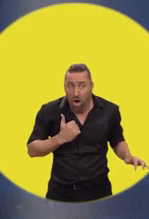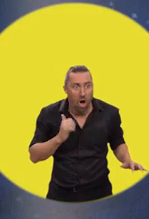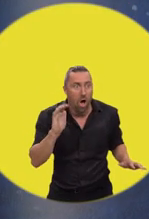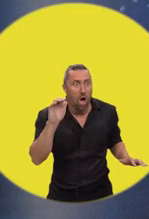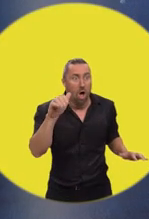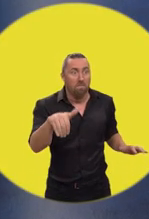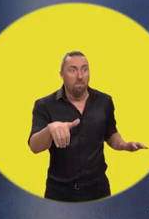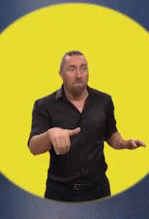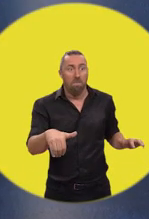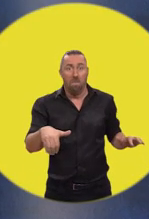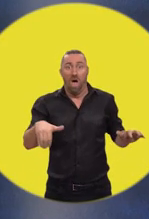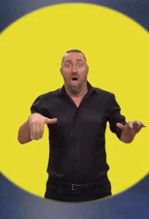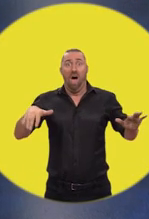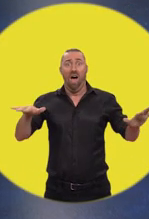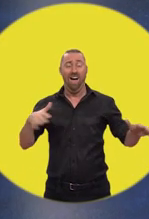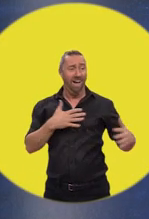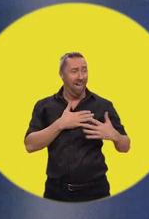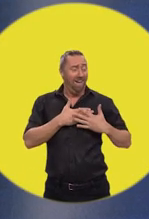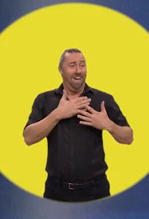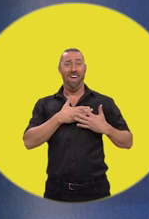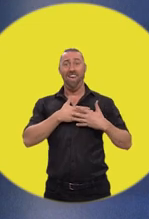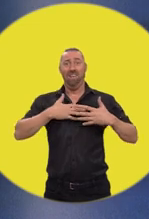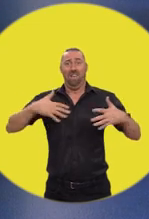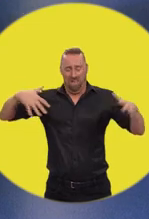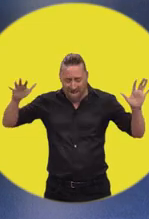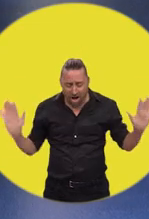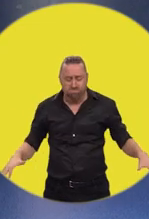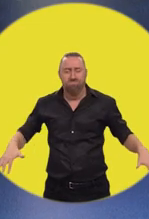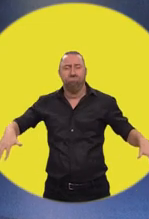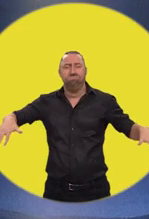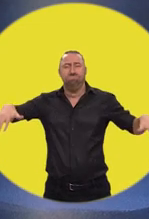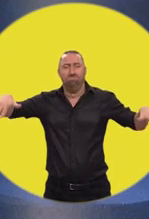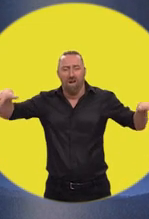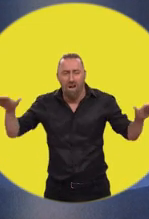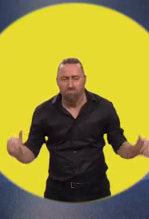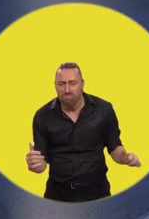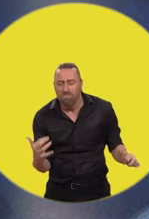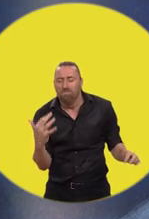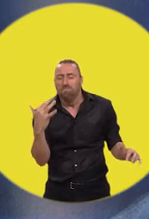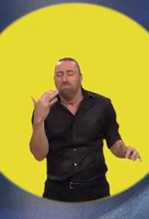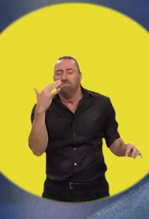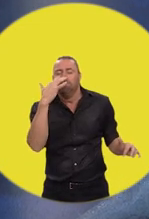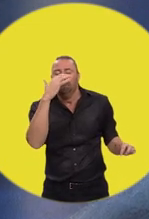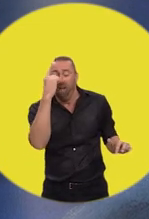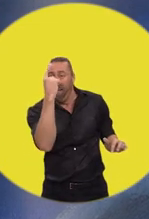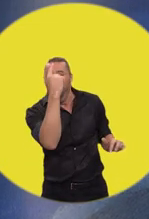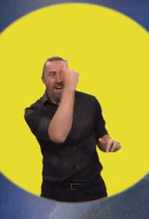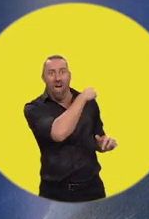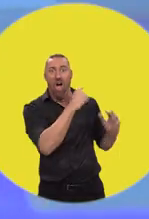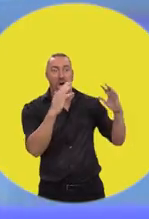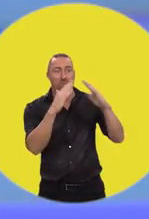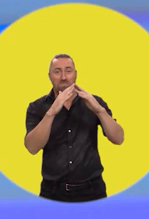With a somersaulting heart, Pippa flapped with all her might. Then she followed the smell of home through the starlit